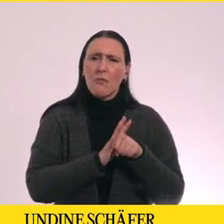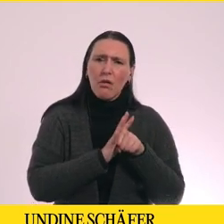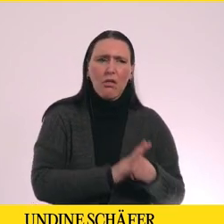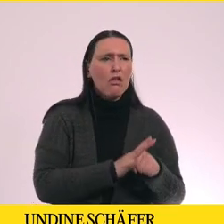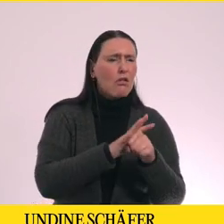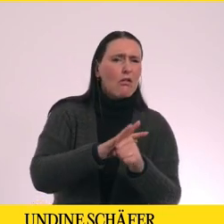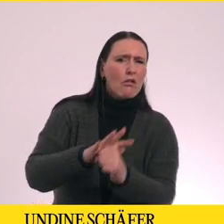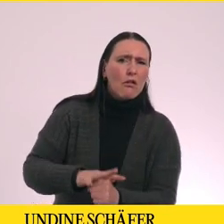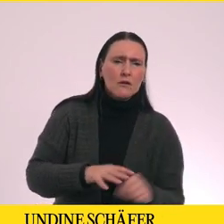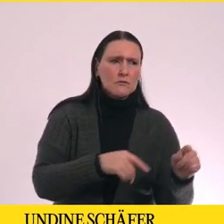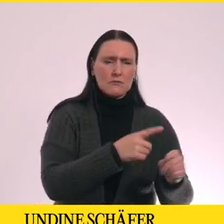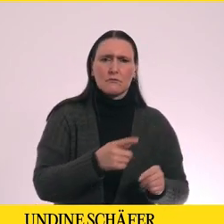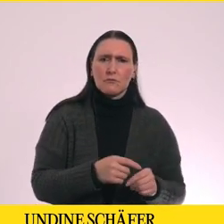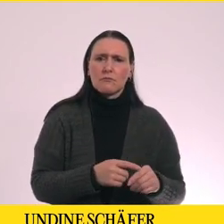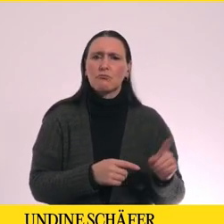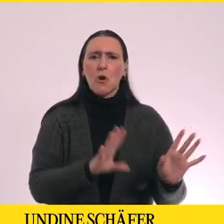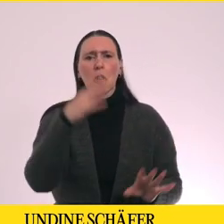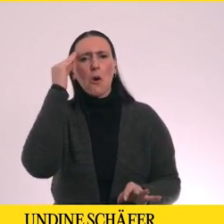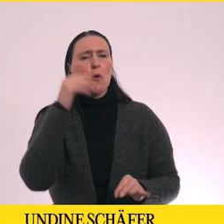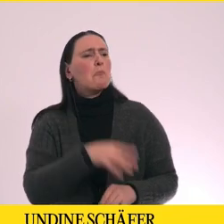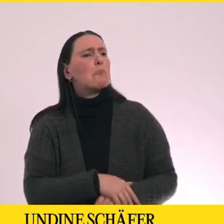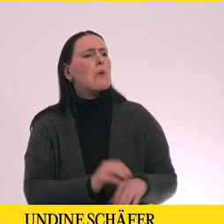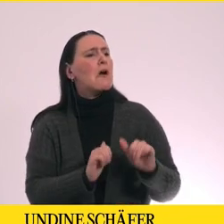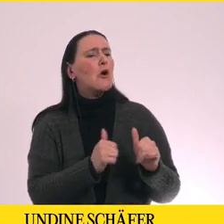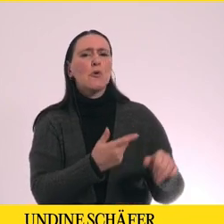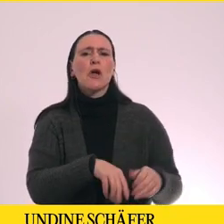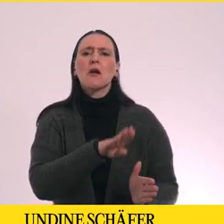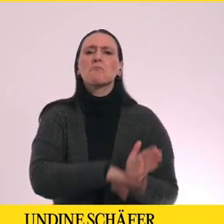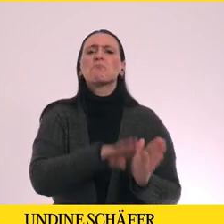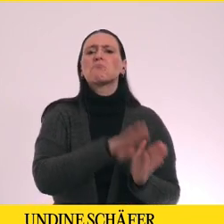learned that this is how it is, and you do become victimized, and then